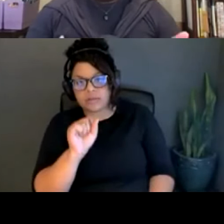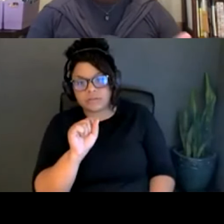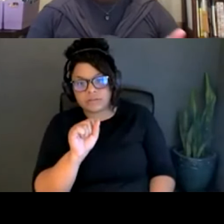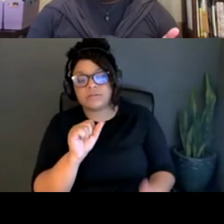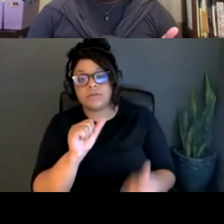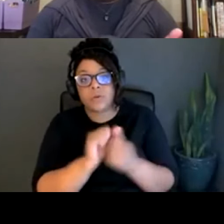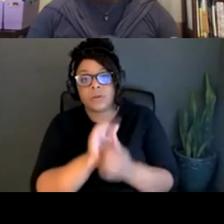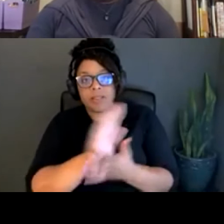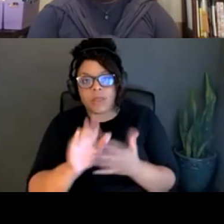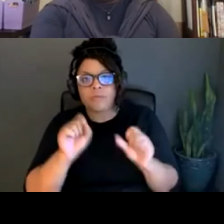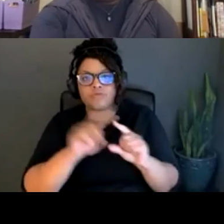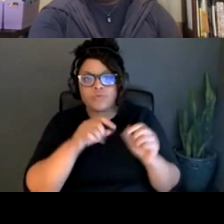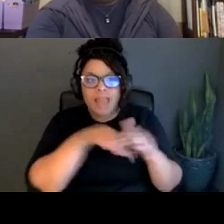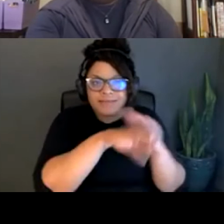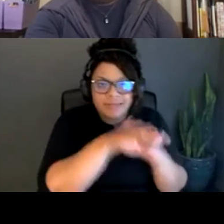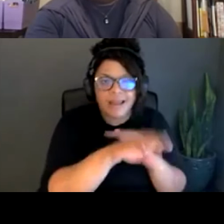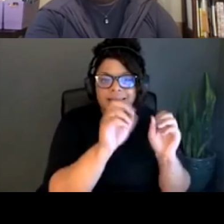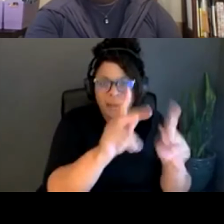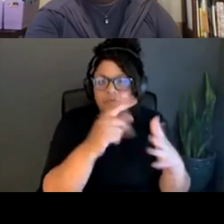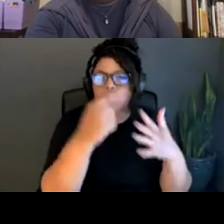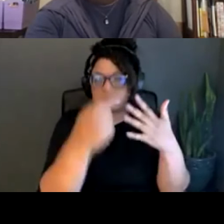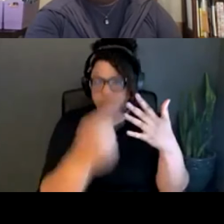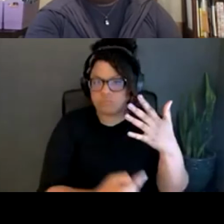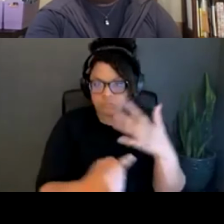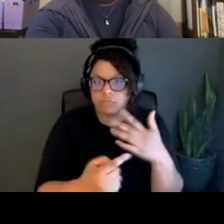of access, opportunity, etc. And